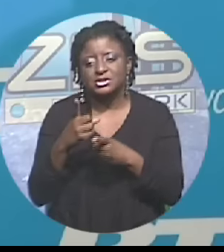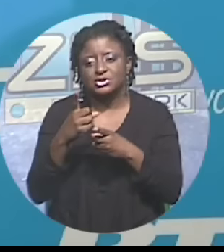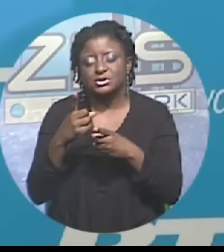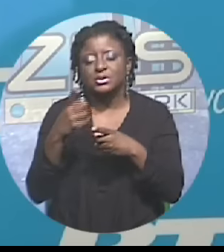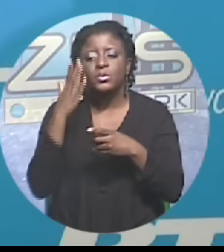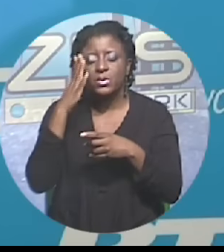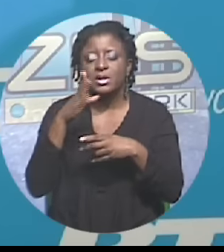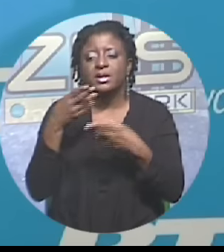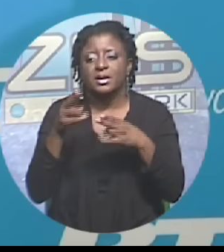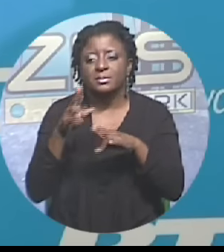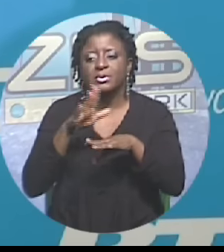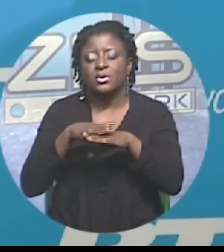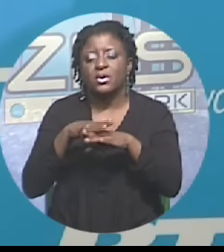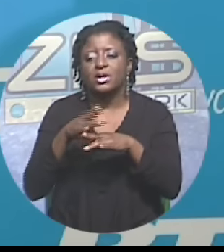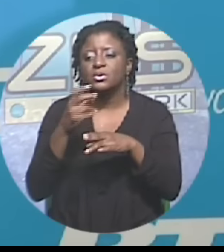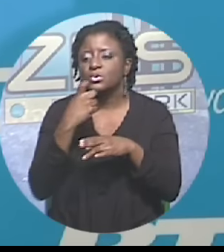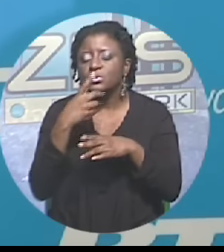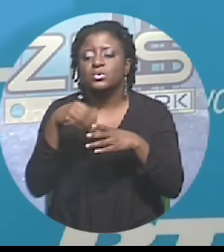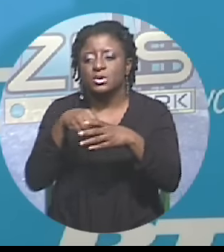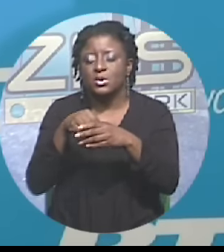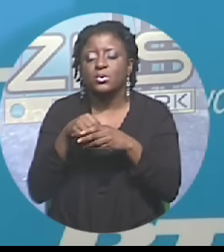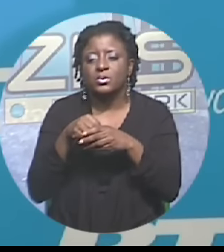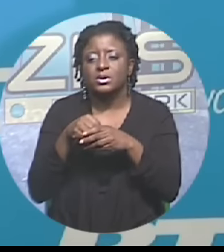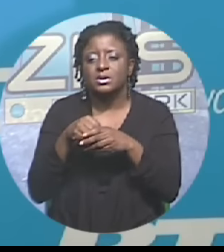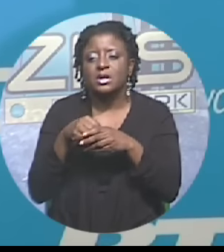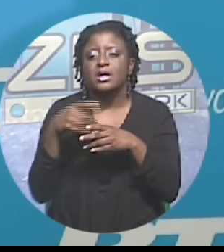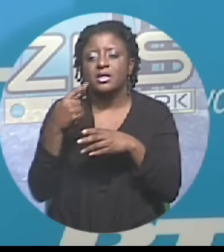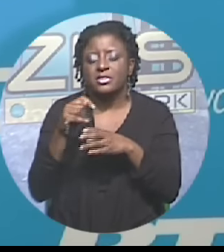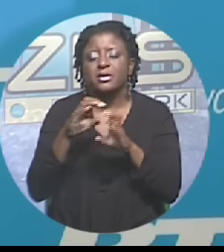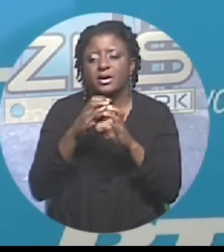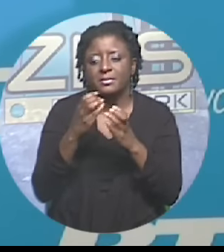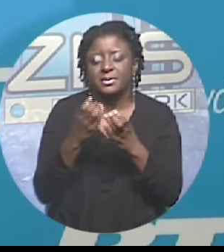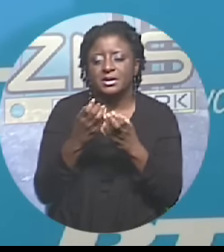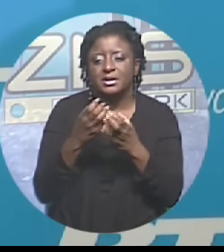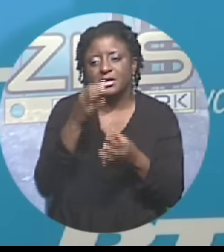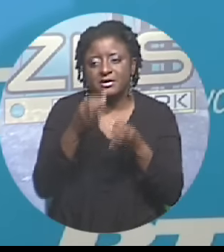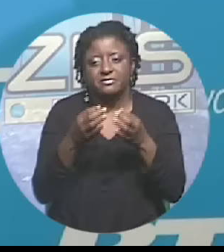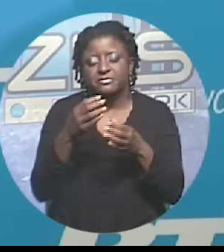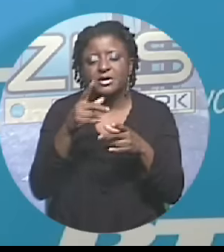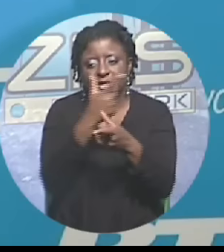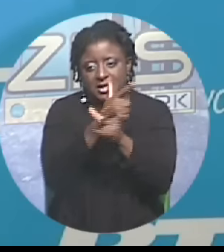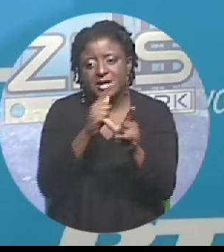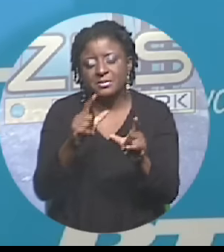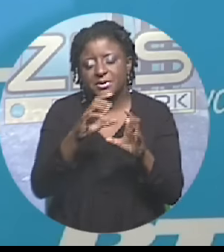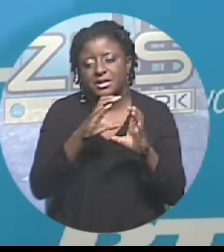CNW, whether it will be purchased by Liberty or it will not be purchased by Liberty.